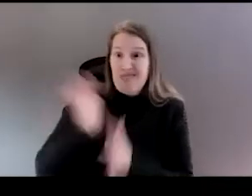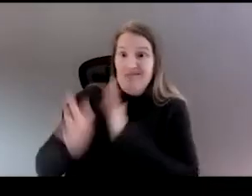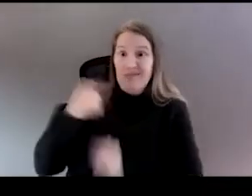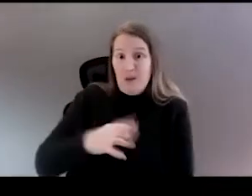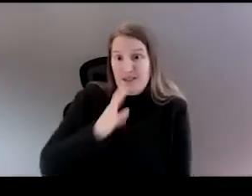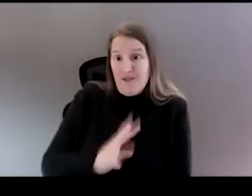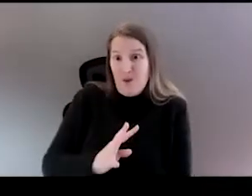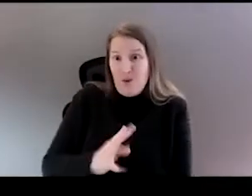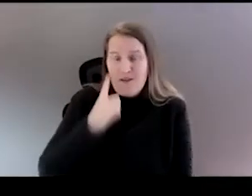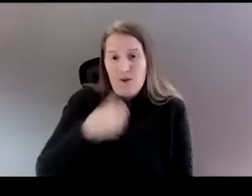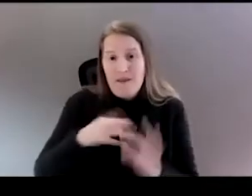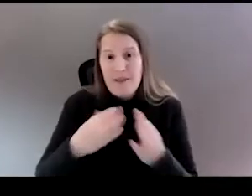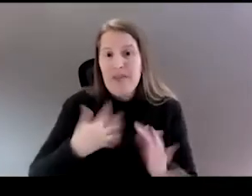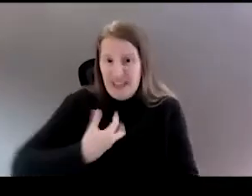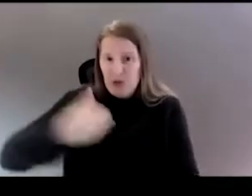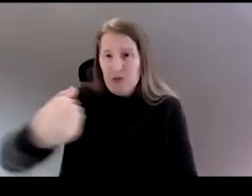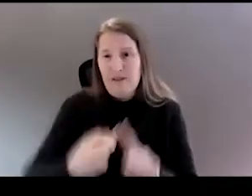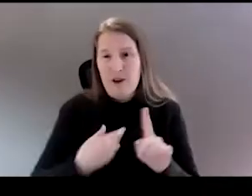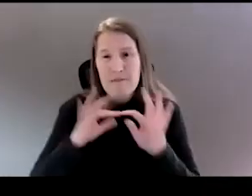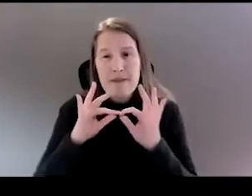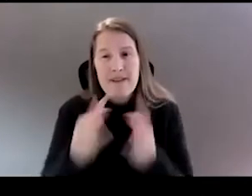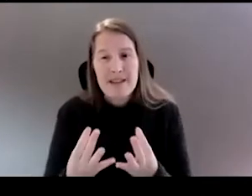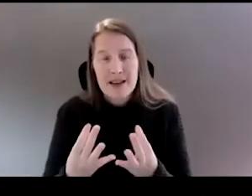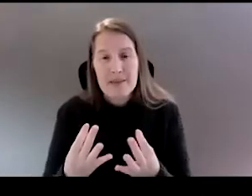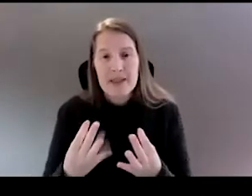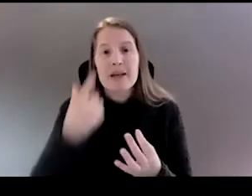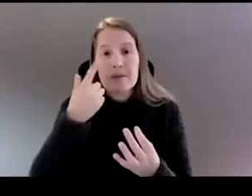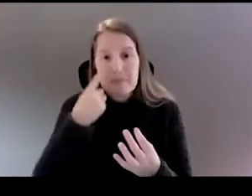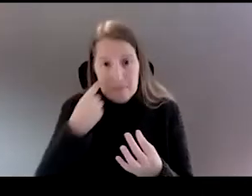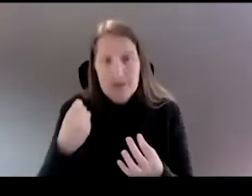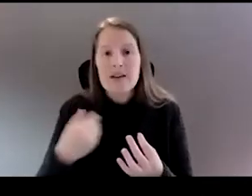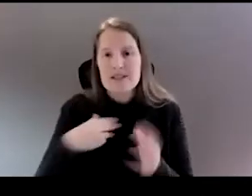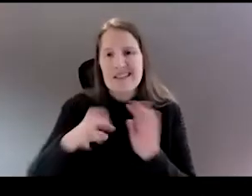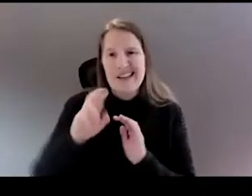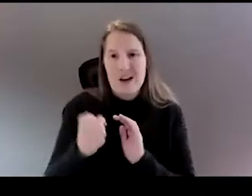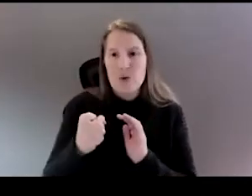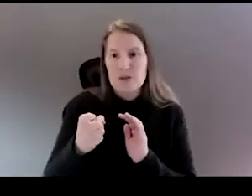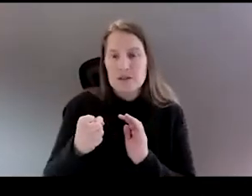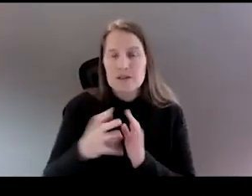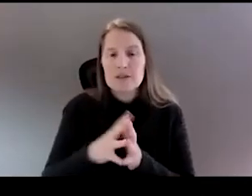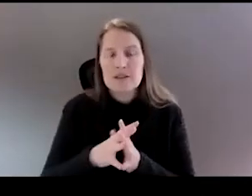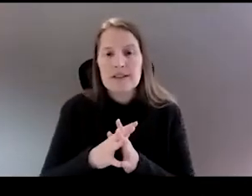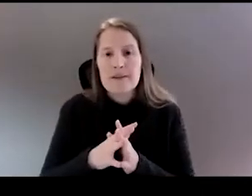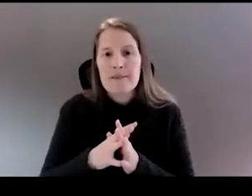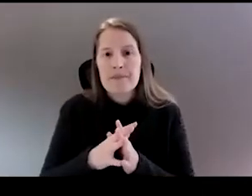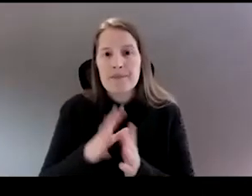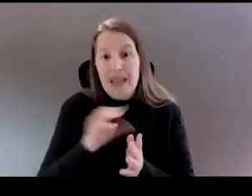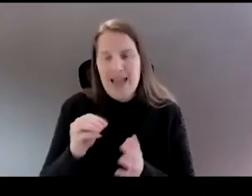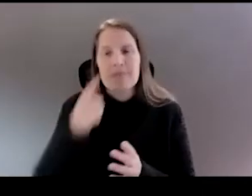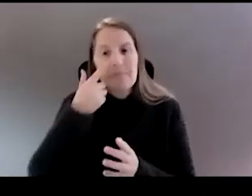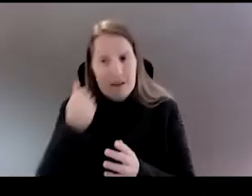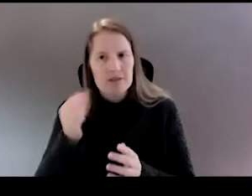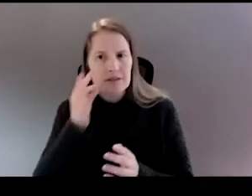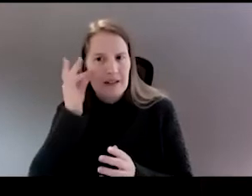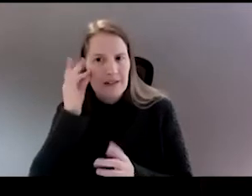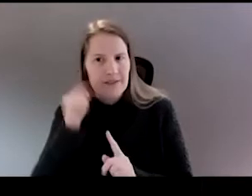removed from my family at an early age because I had gotten that diagnosis, and because I was Native, and I spent many years